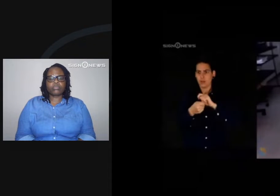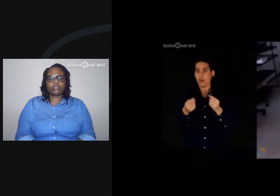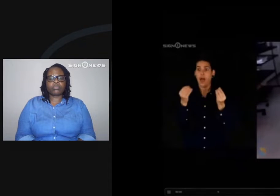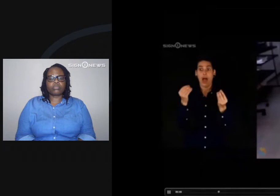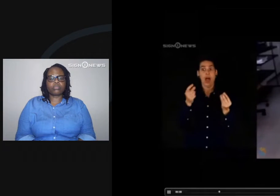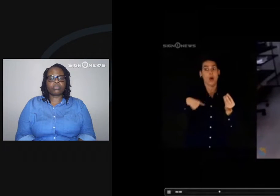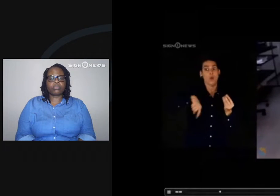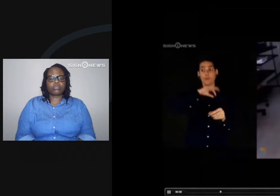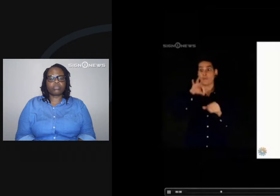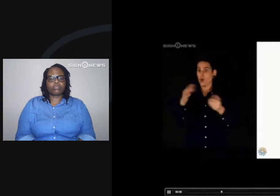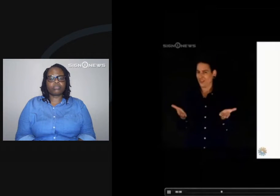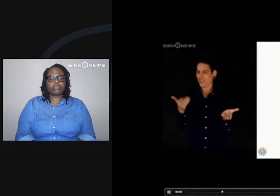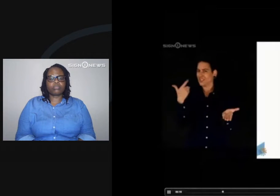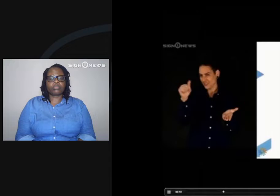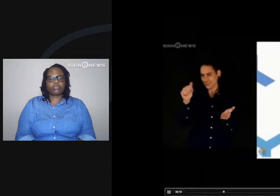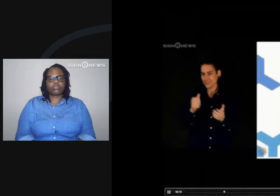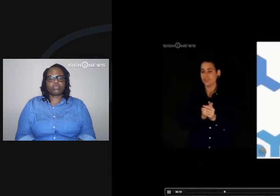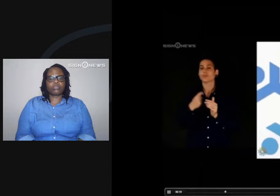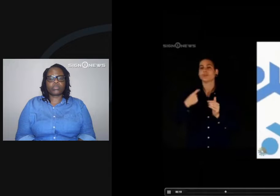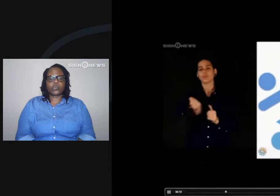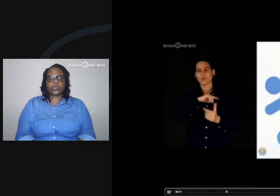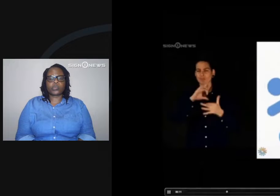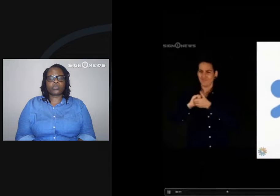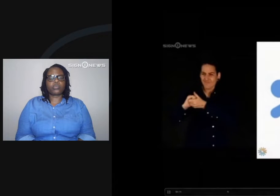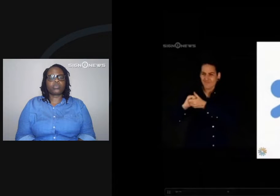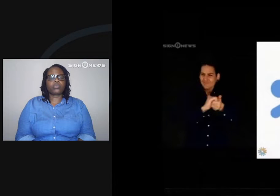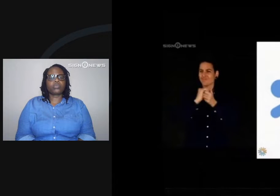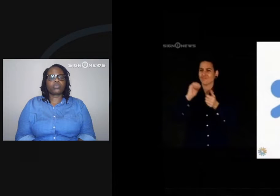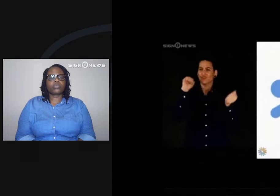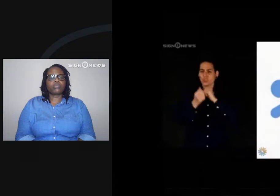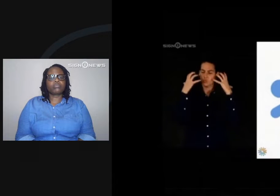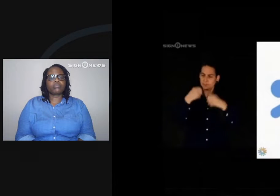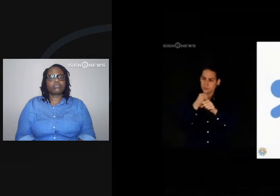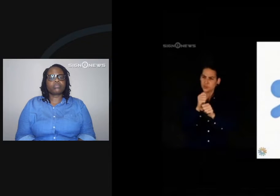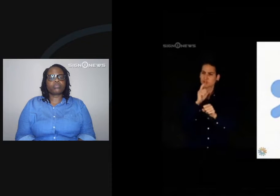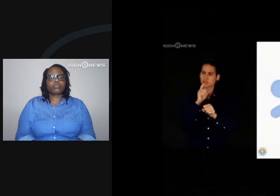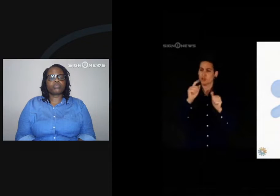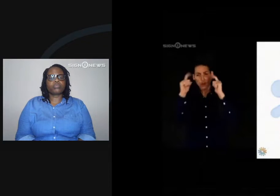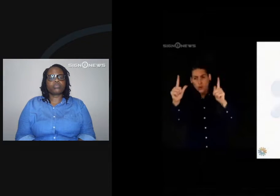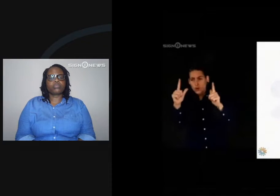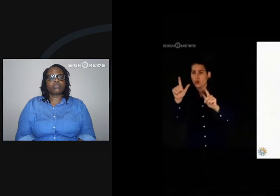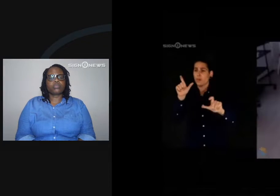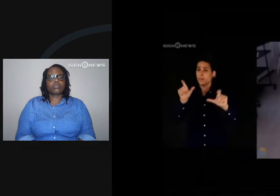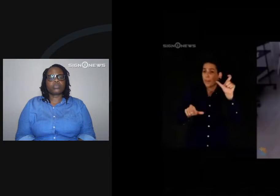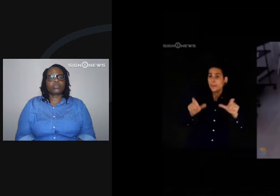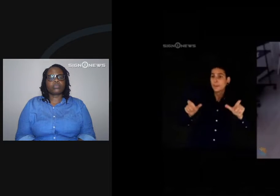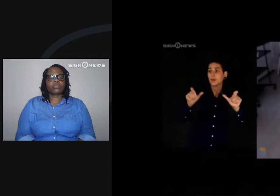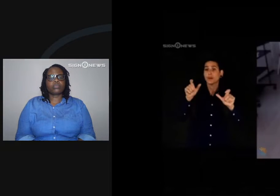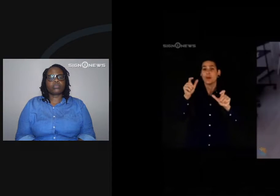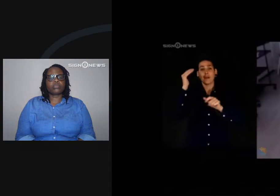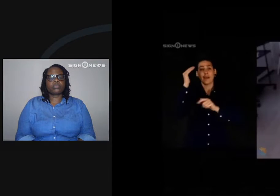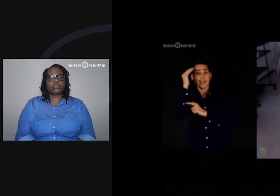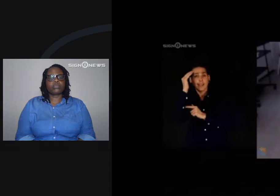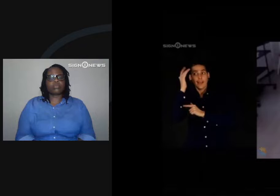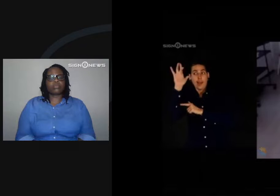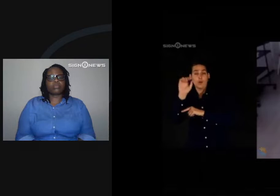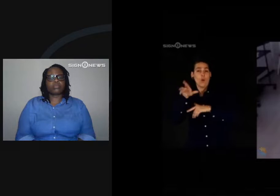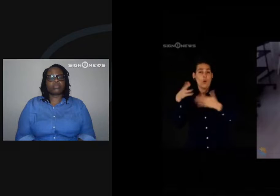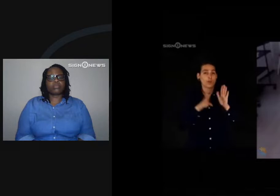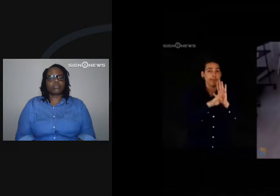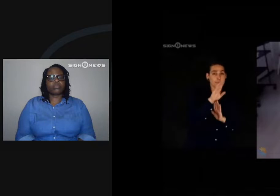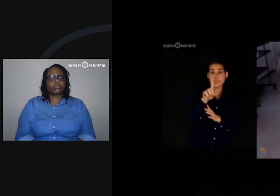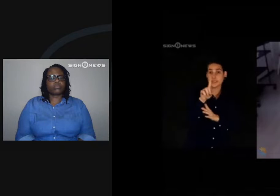vote in Georgia. We at United for Change want to make sure that all people with intellectual or